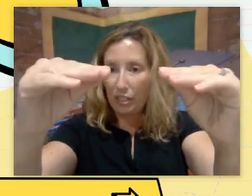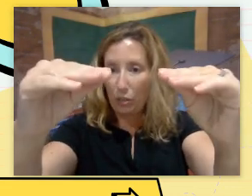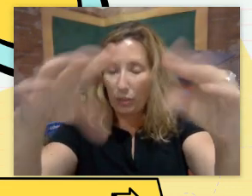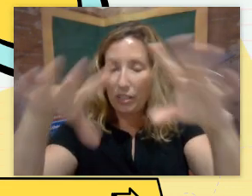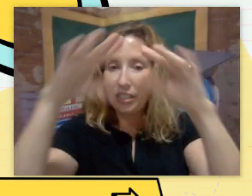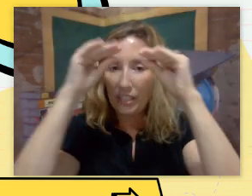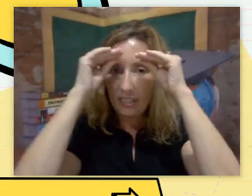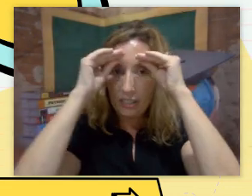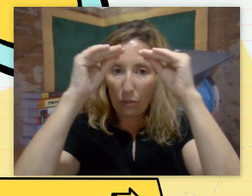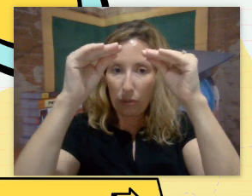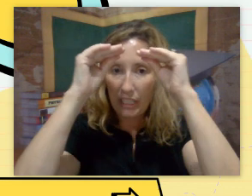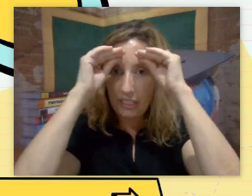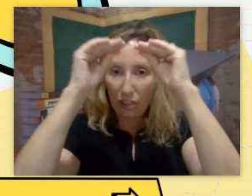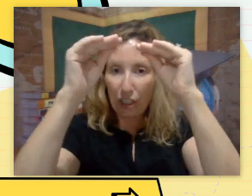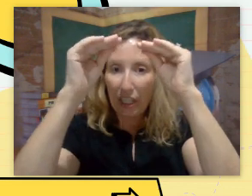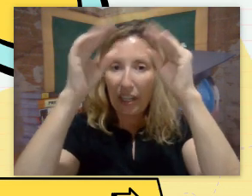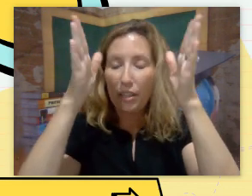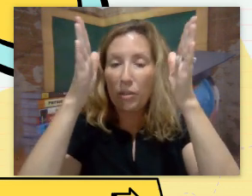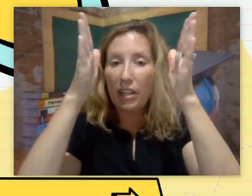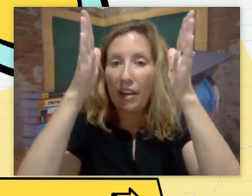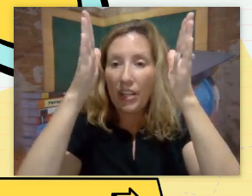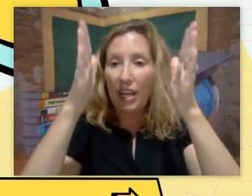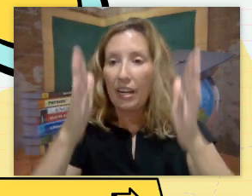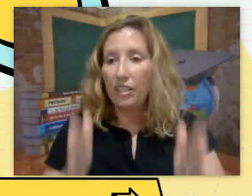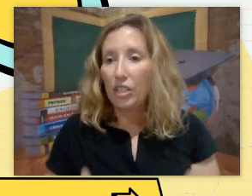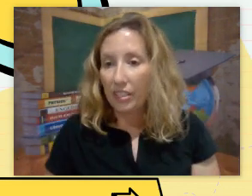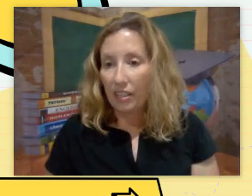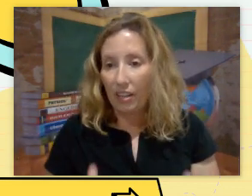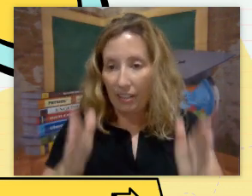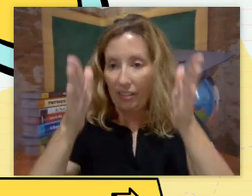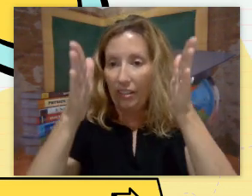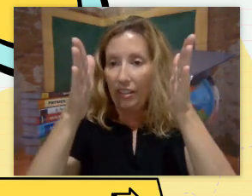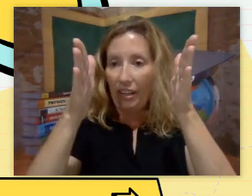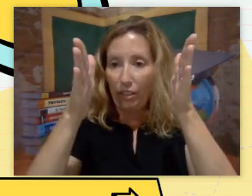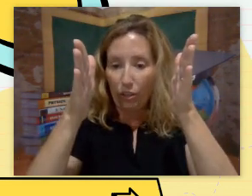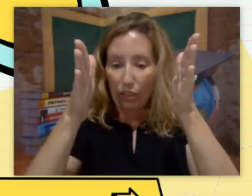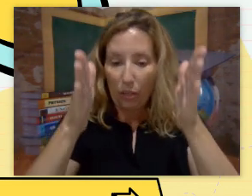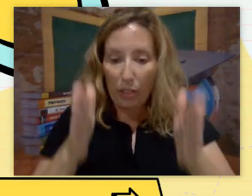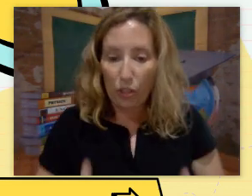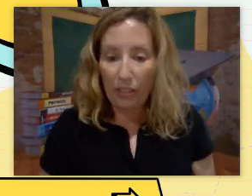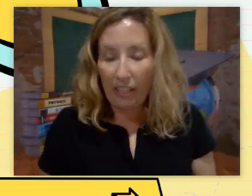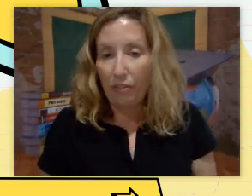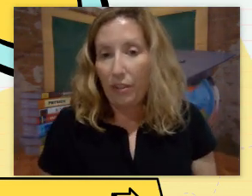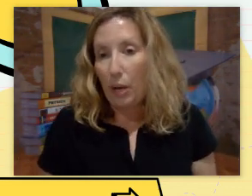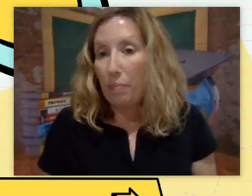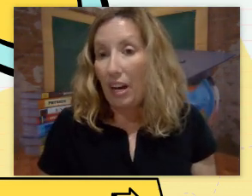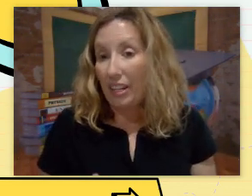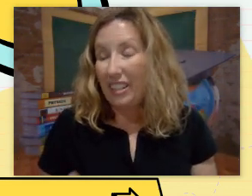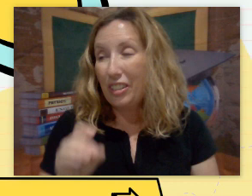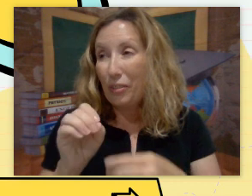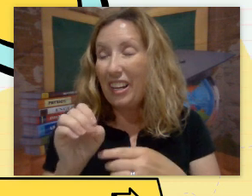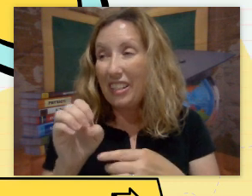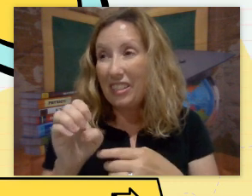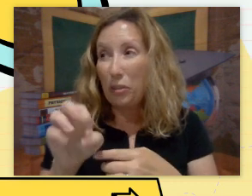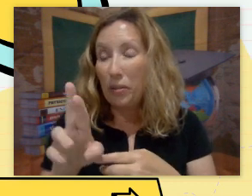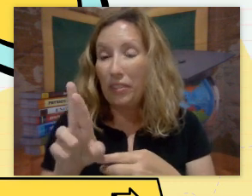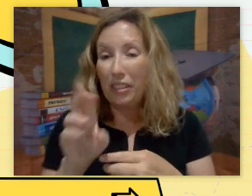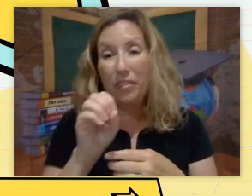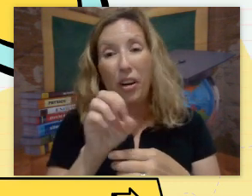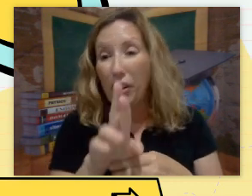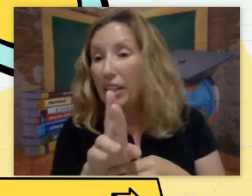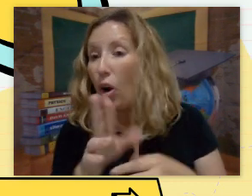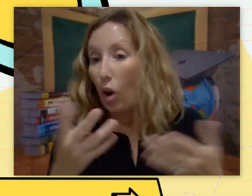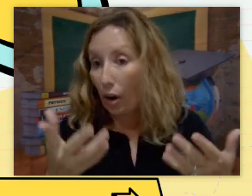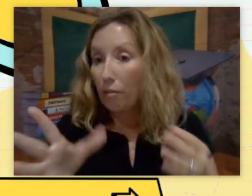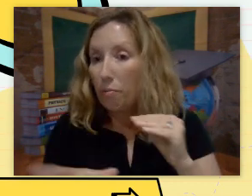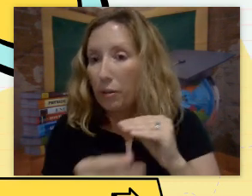put it into yours. So, teach. And then we're going to have the agent sign. And you're just coming straight down for that body. So that is the equivalent